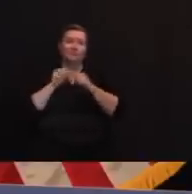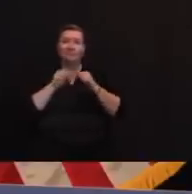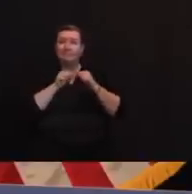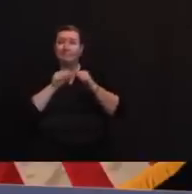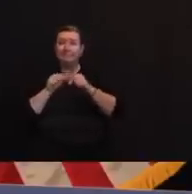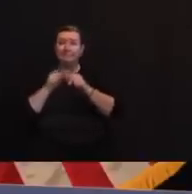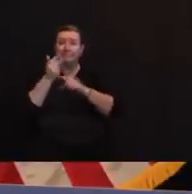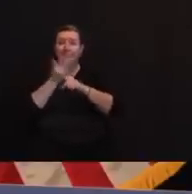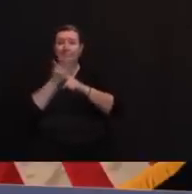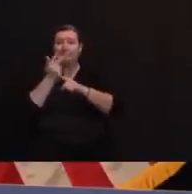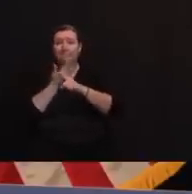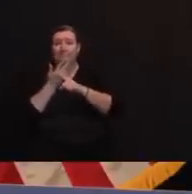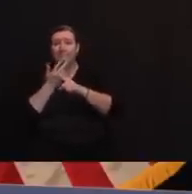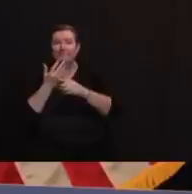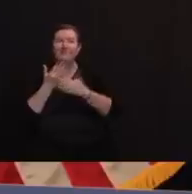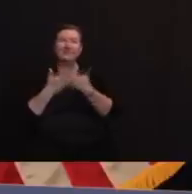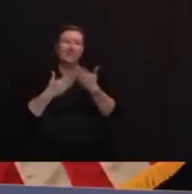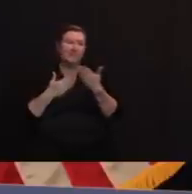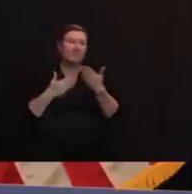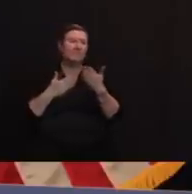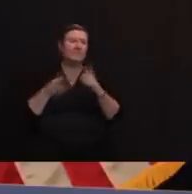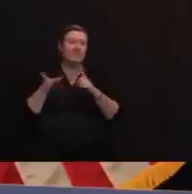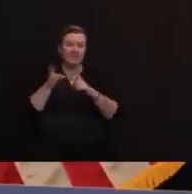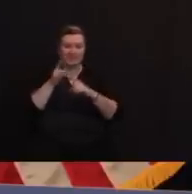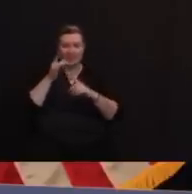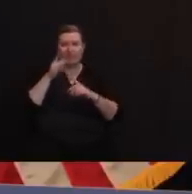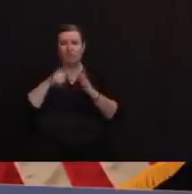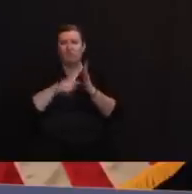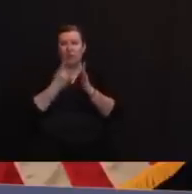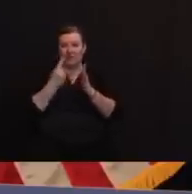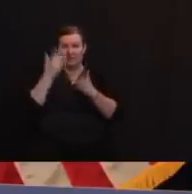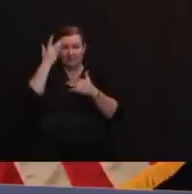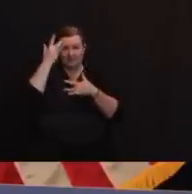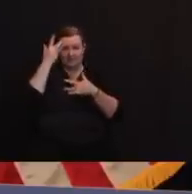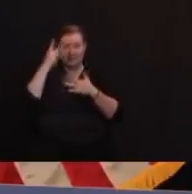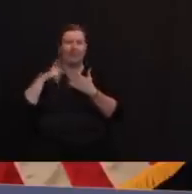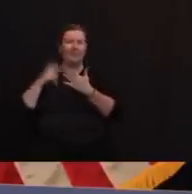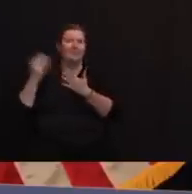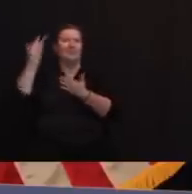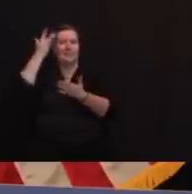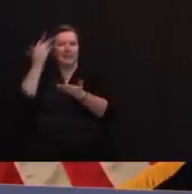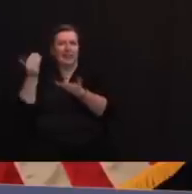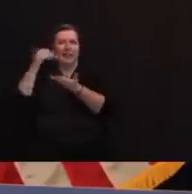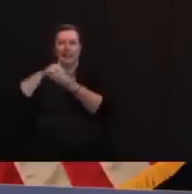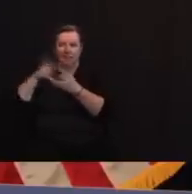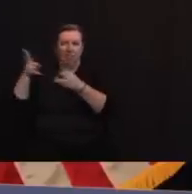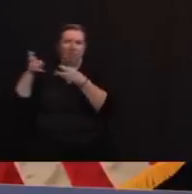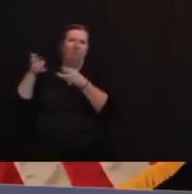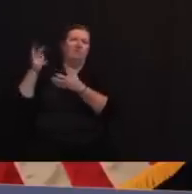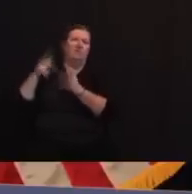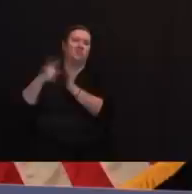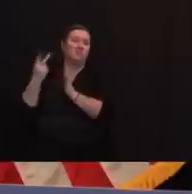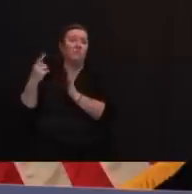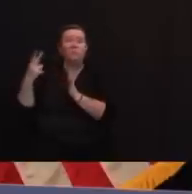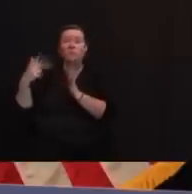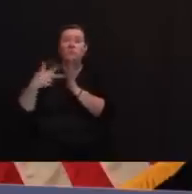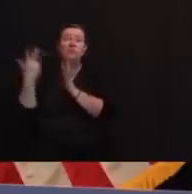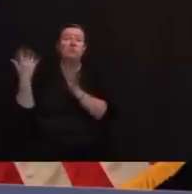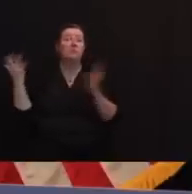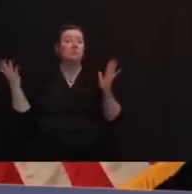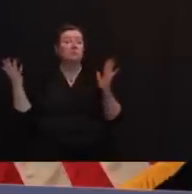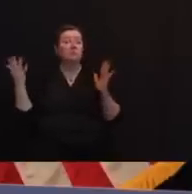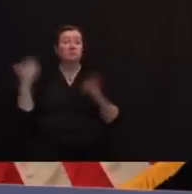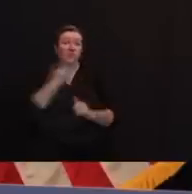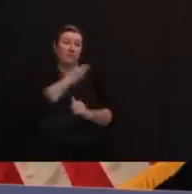reinfected. So we know that there's some durability, and it may be quite long if you've had natural infection versus vaccine infection. Doesn't mean you shouldn't